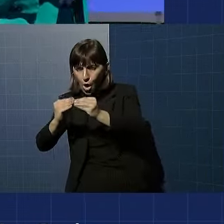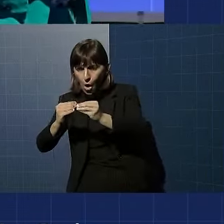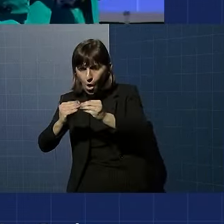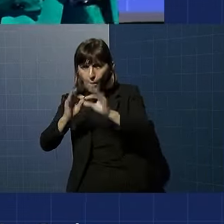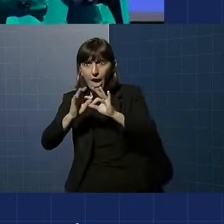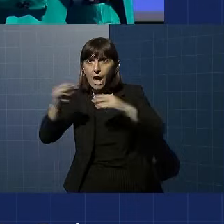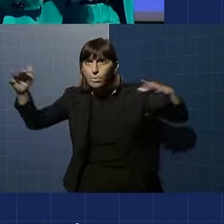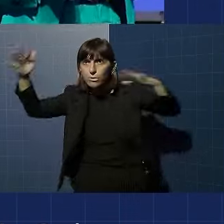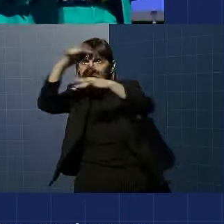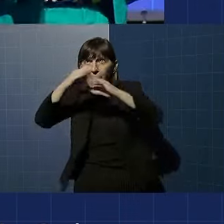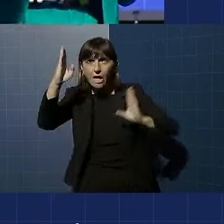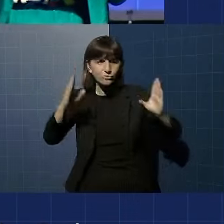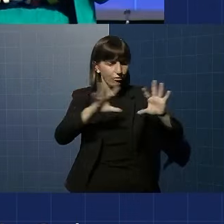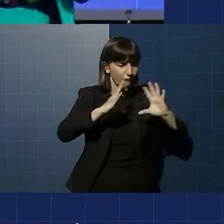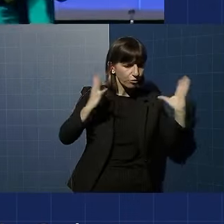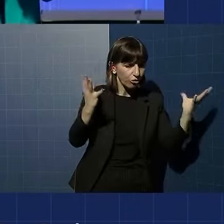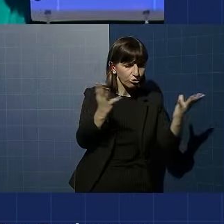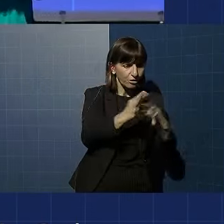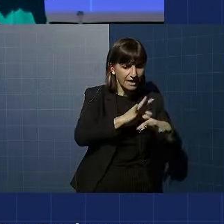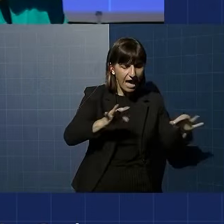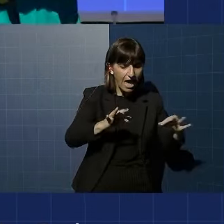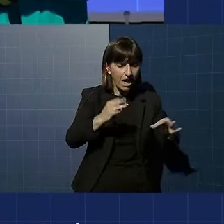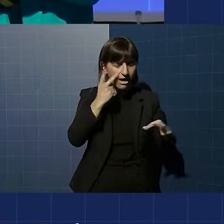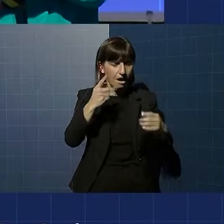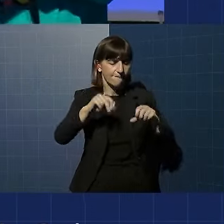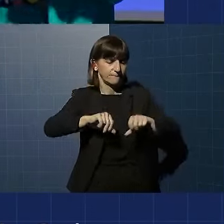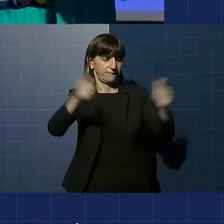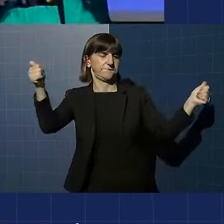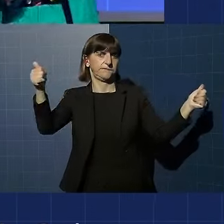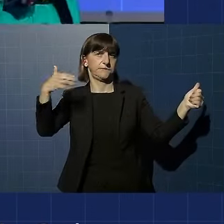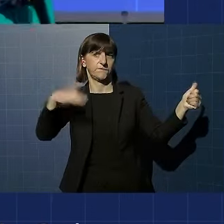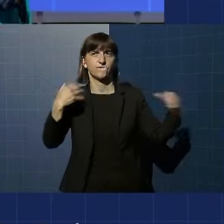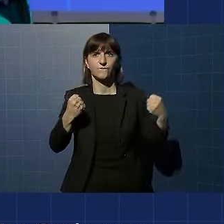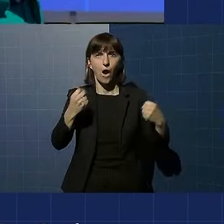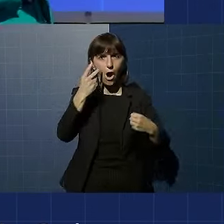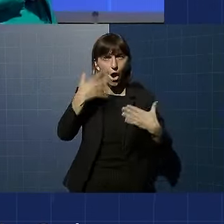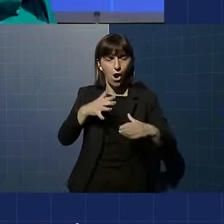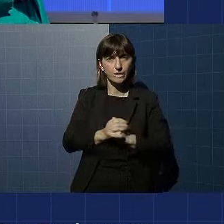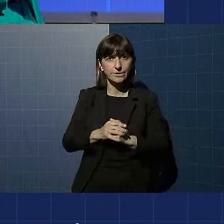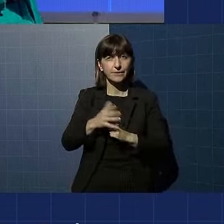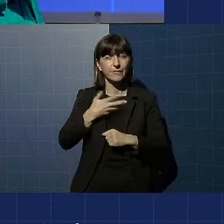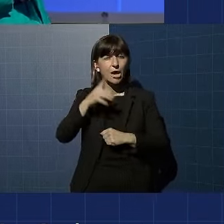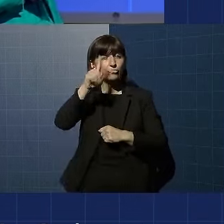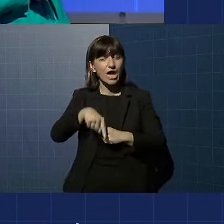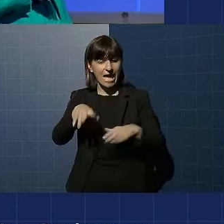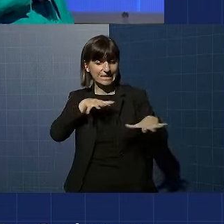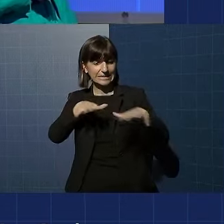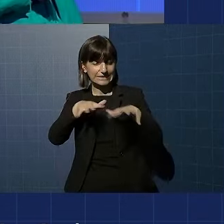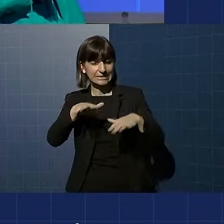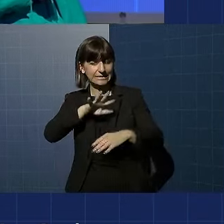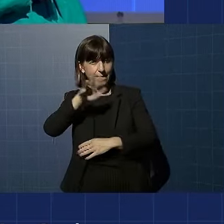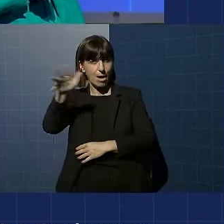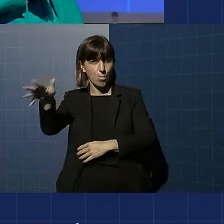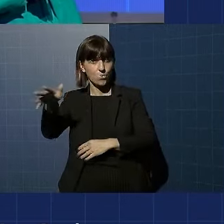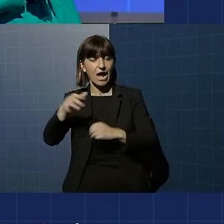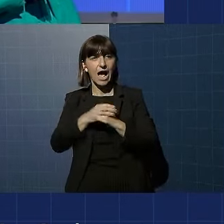We also have something called, you know, fluid compartments in the brain, and you can see that in the image here in the middle.